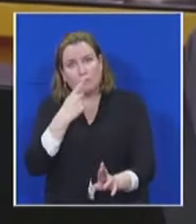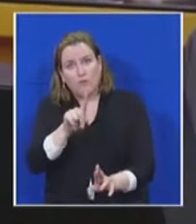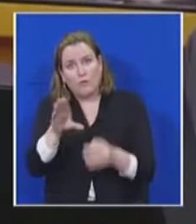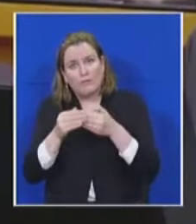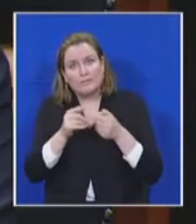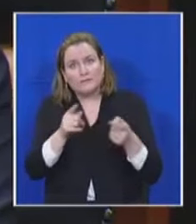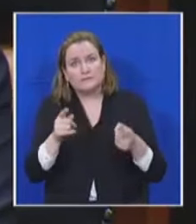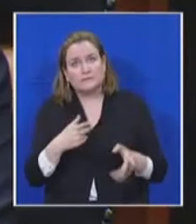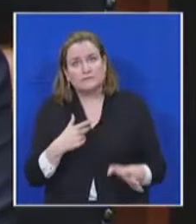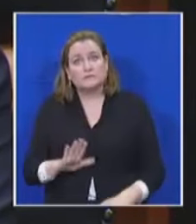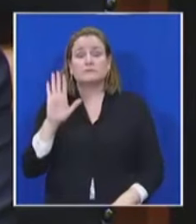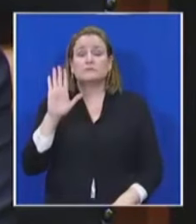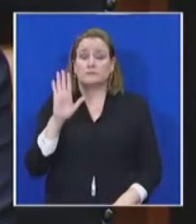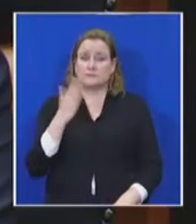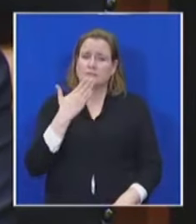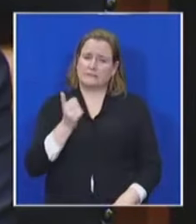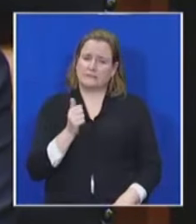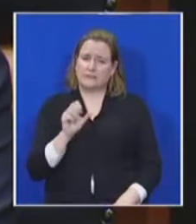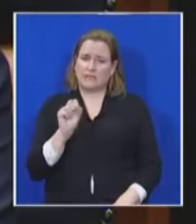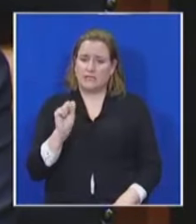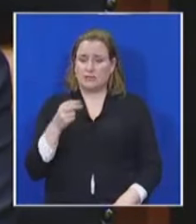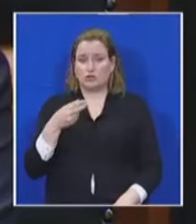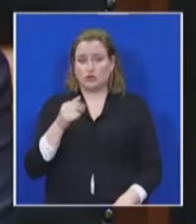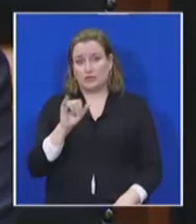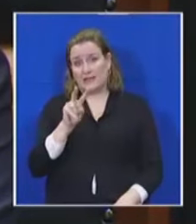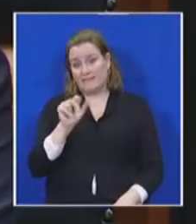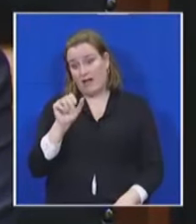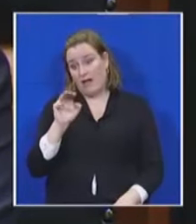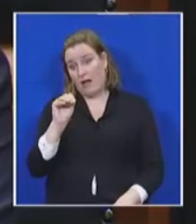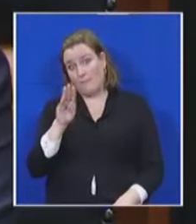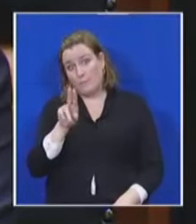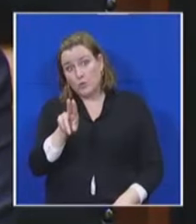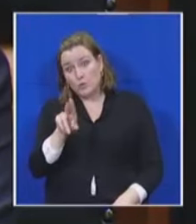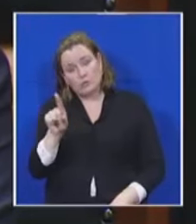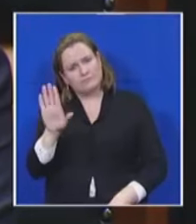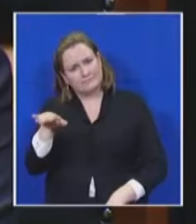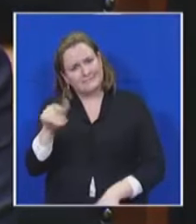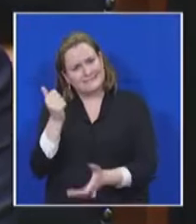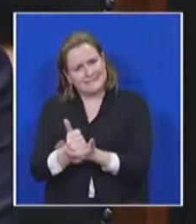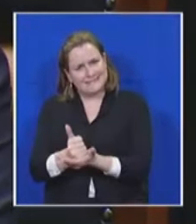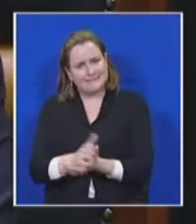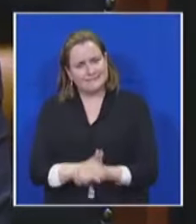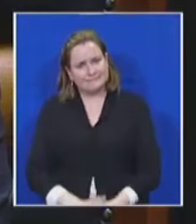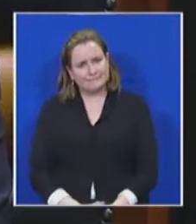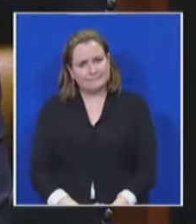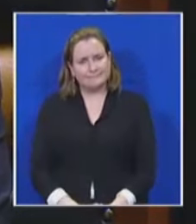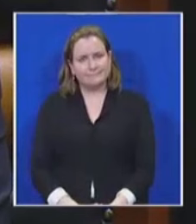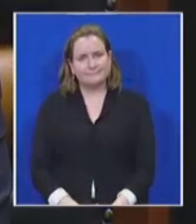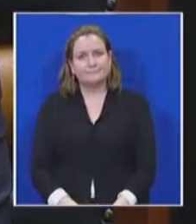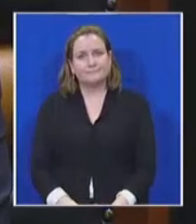members, Honorable Shivambu, take your seat.